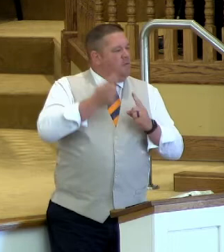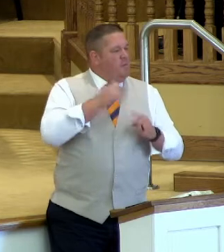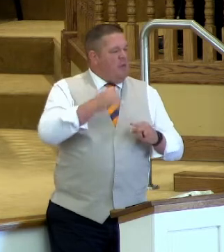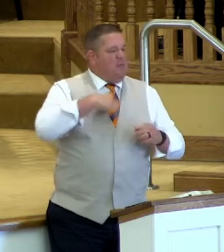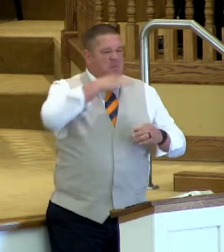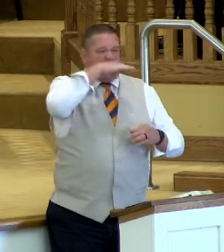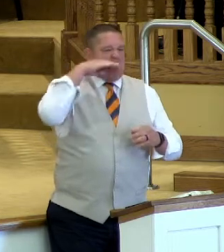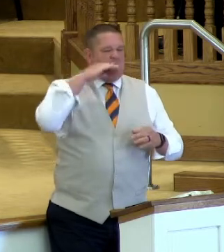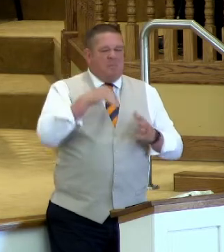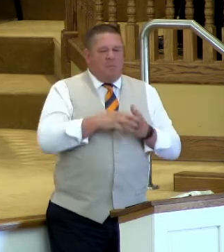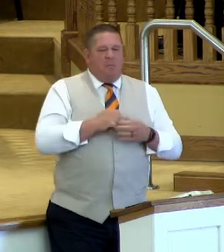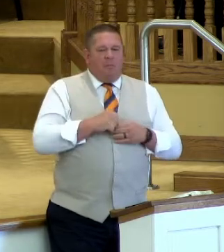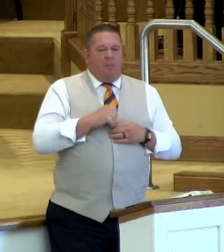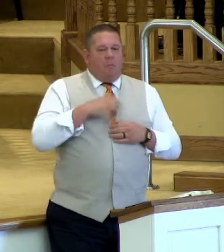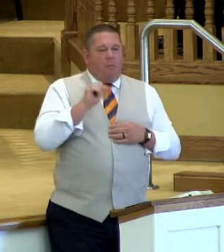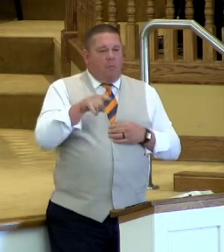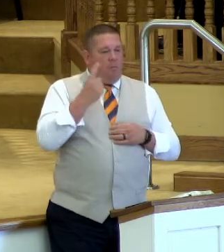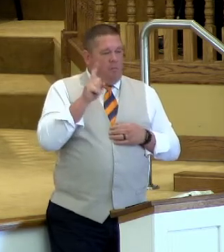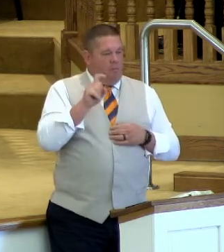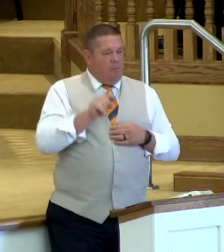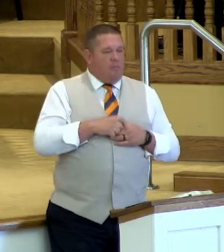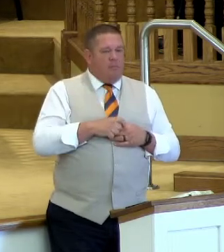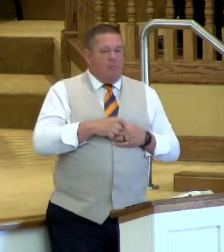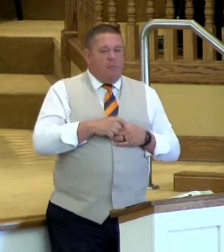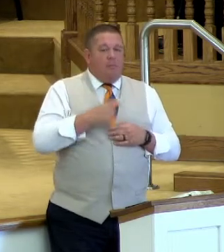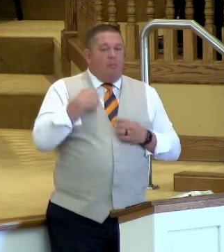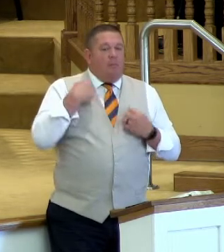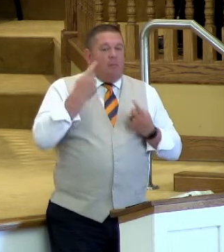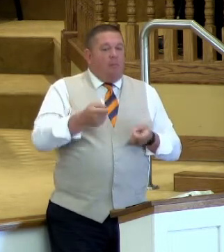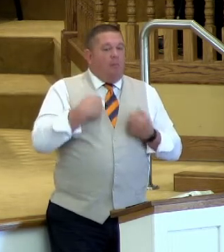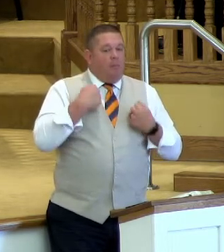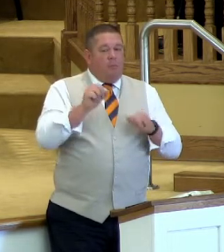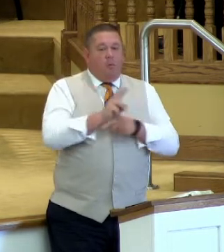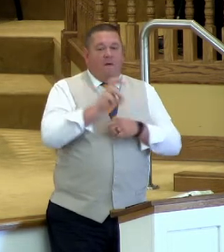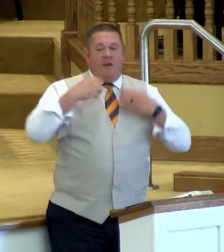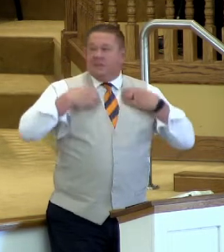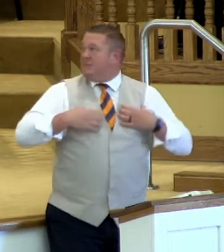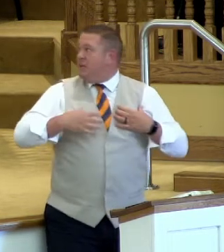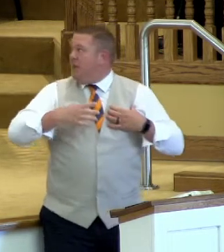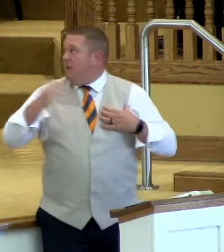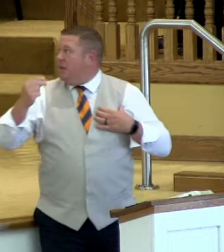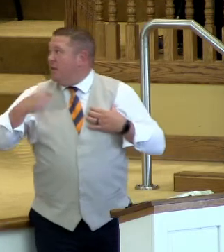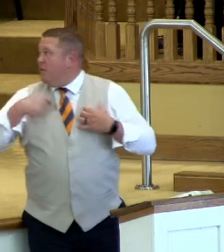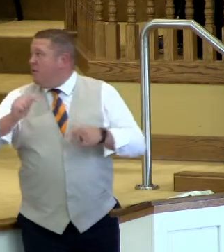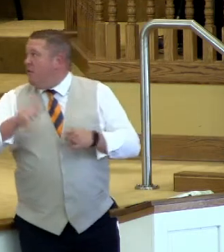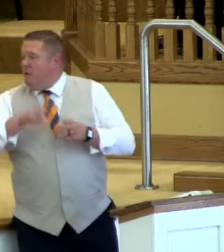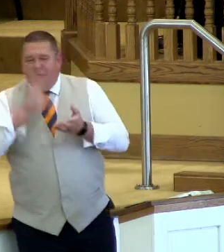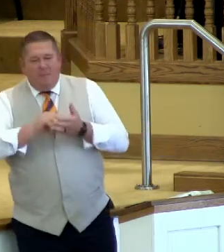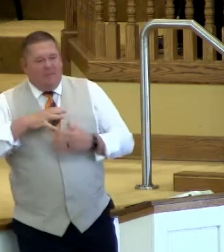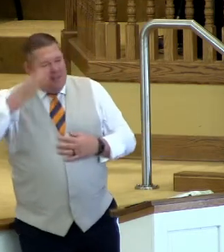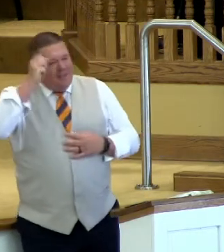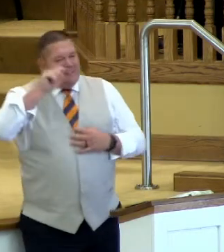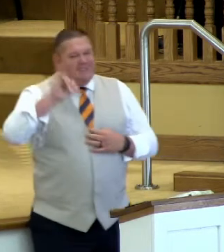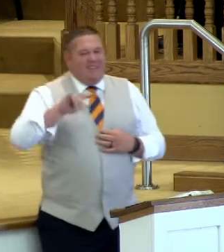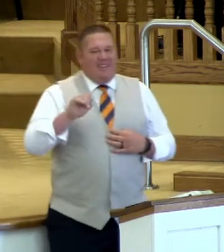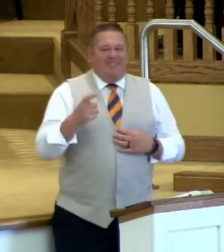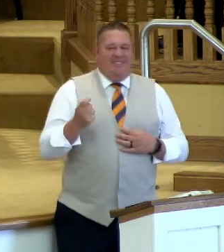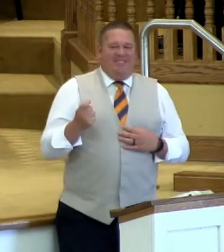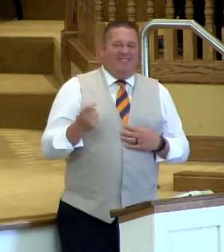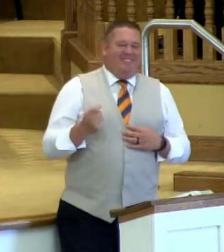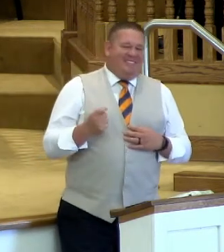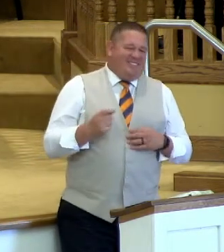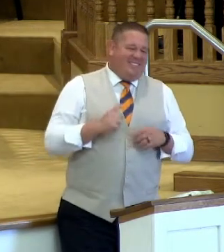it. But before we get into it, I want to ask one question. Lately, I've been trying to wear a vest lately and trying to copy my dad's style a little bit.